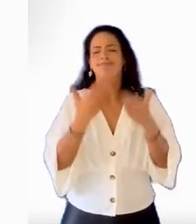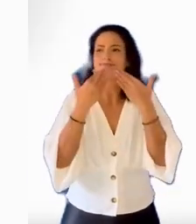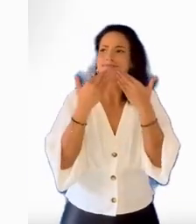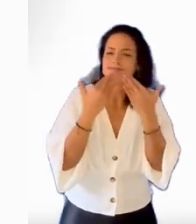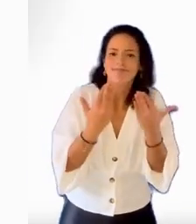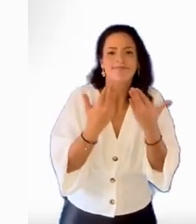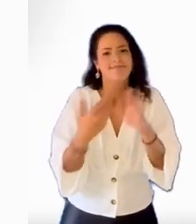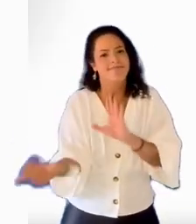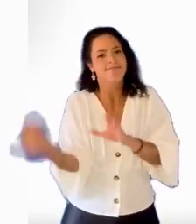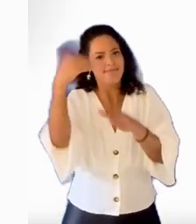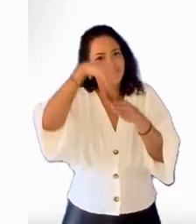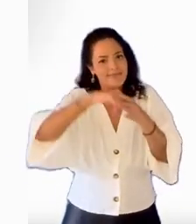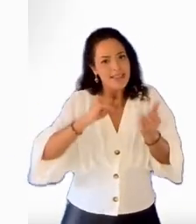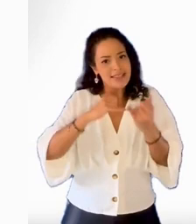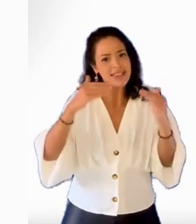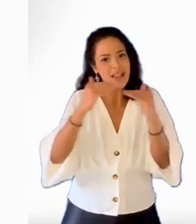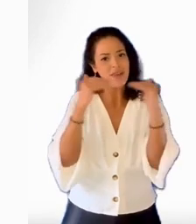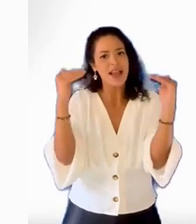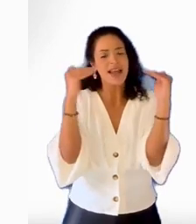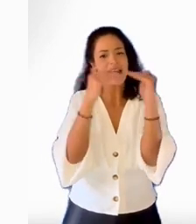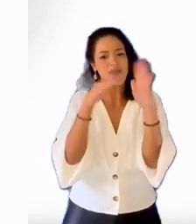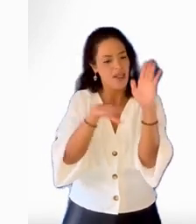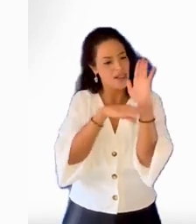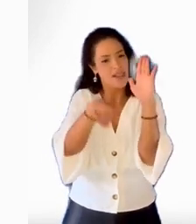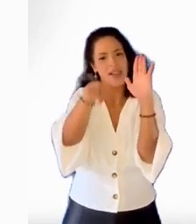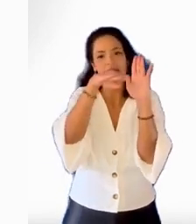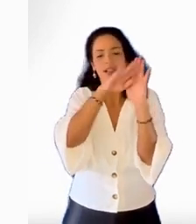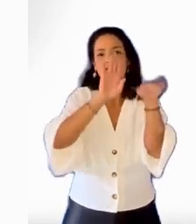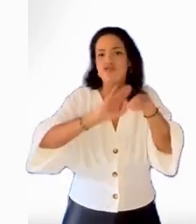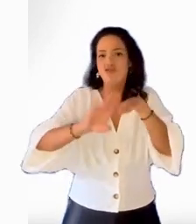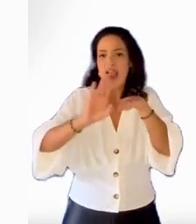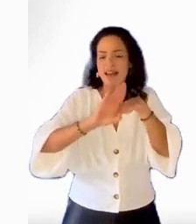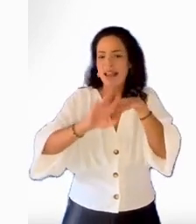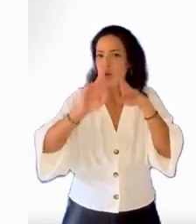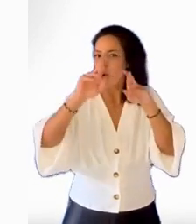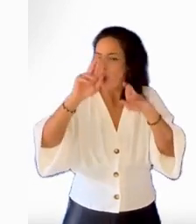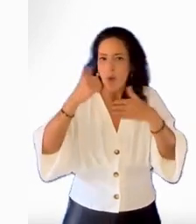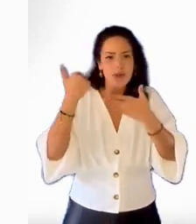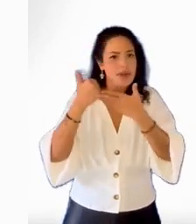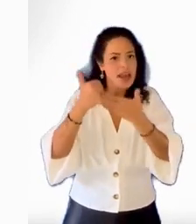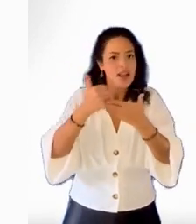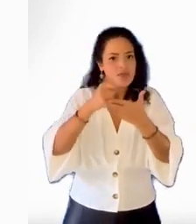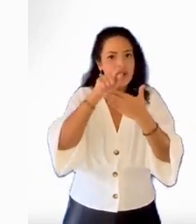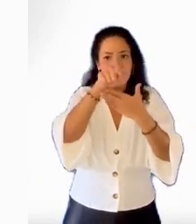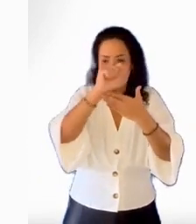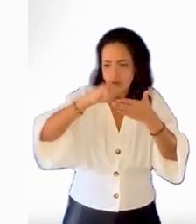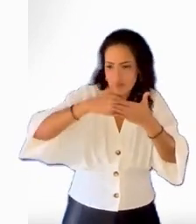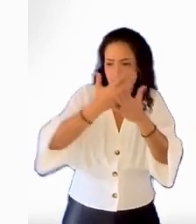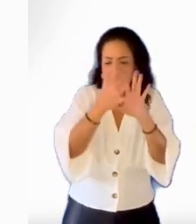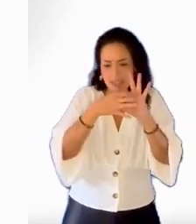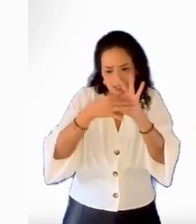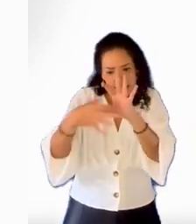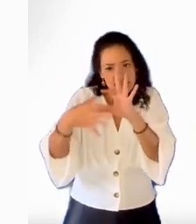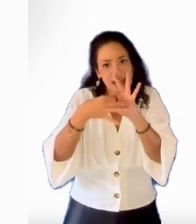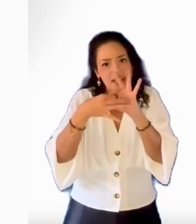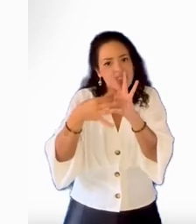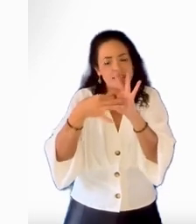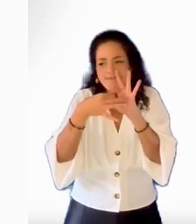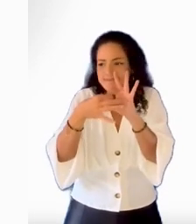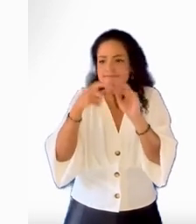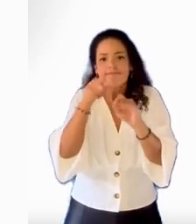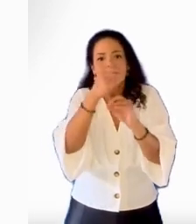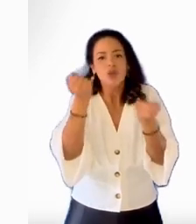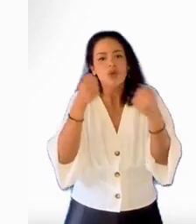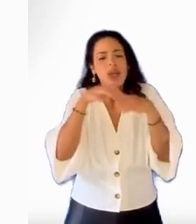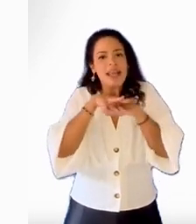Thank you for joining this silver level training. We hope that you found it helpful in developing and reconnecting you to the skills needed to integrate and apply